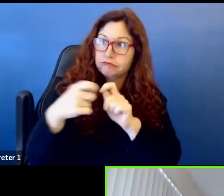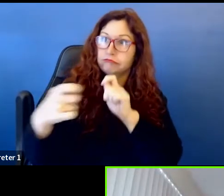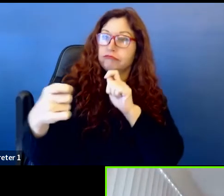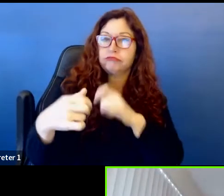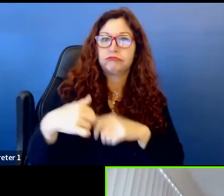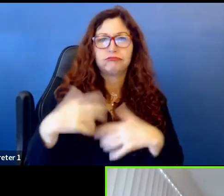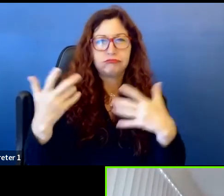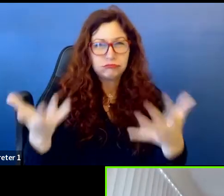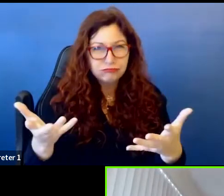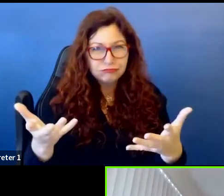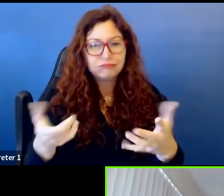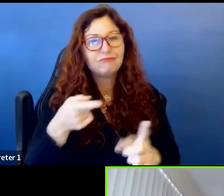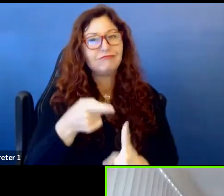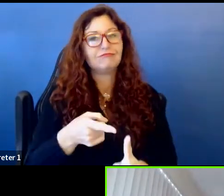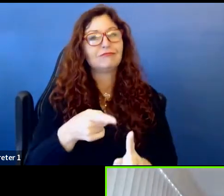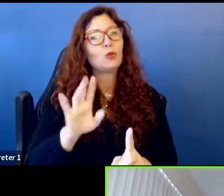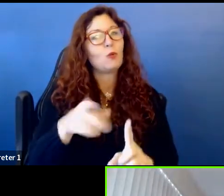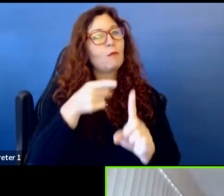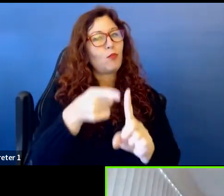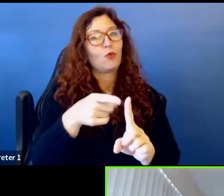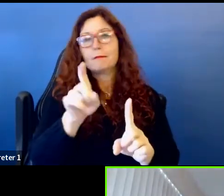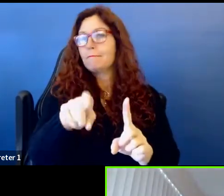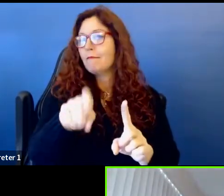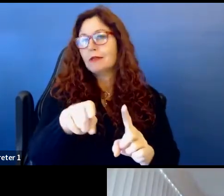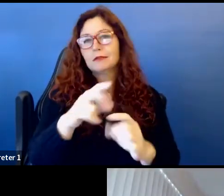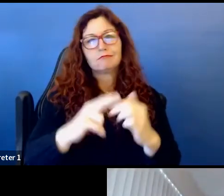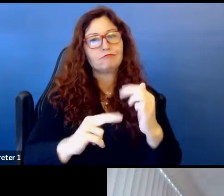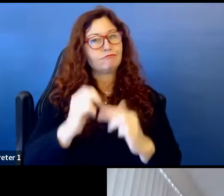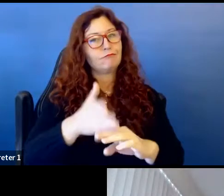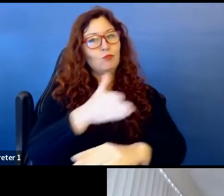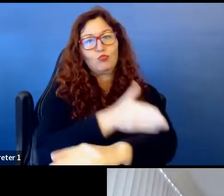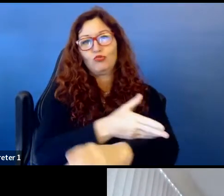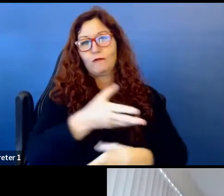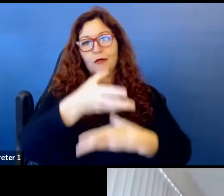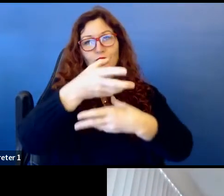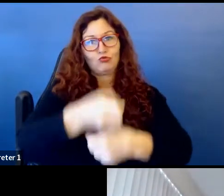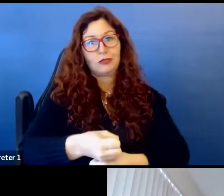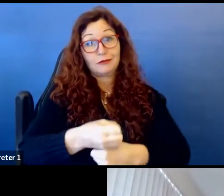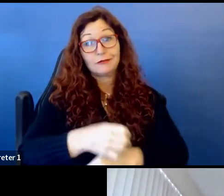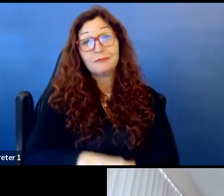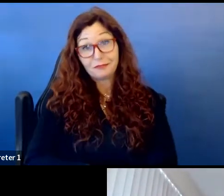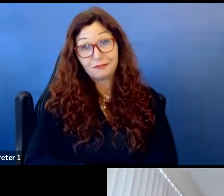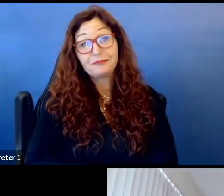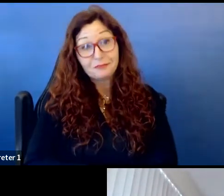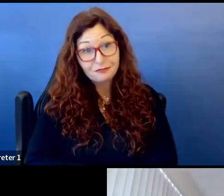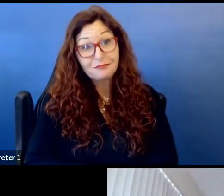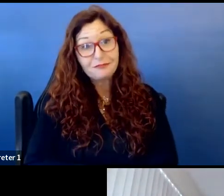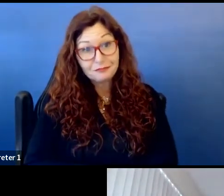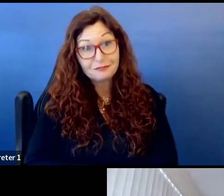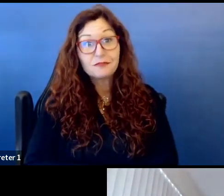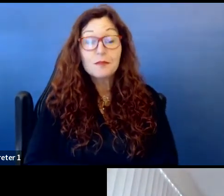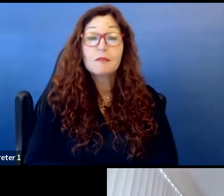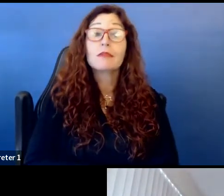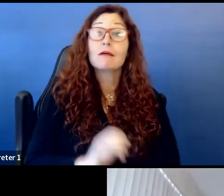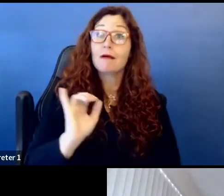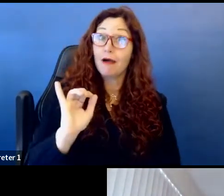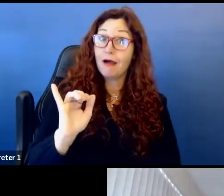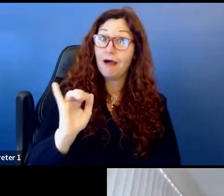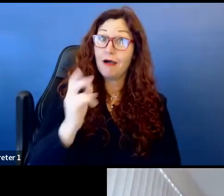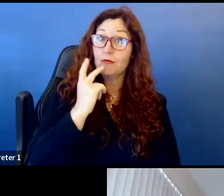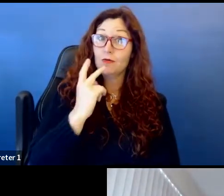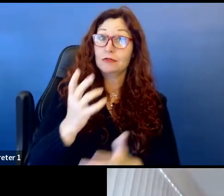so i really appreciate having that connection so we can start to build that for folks so thank you and everyone can find more information about our training